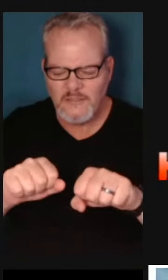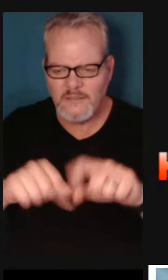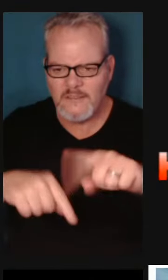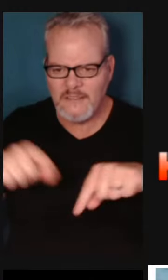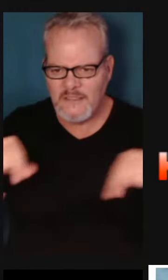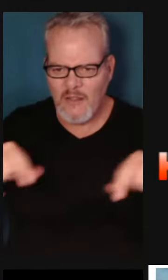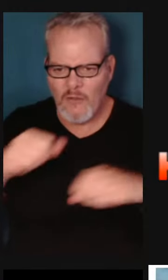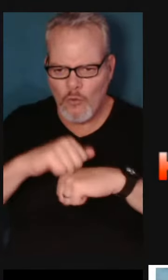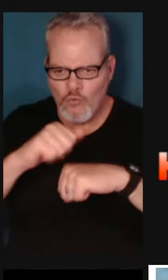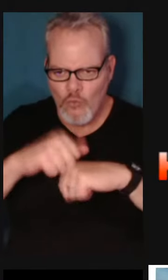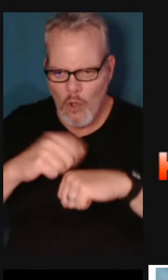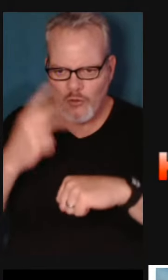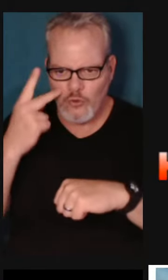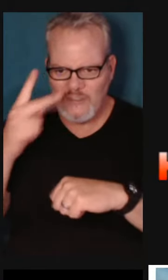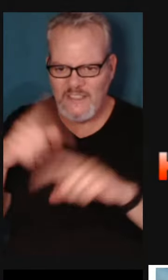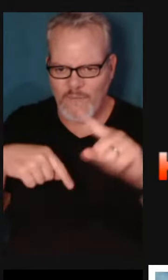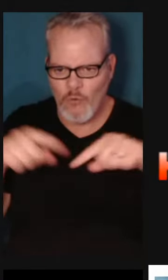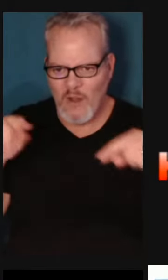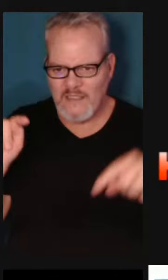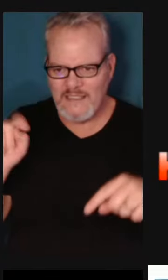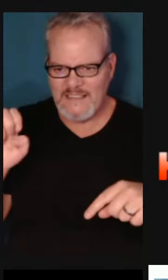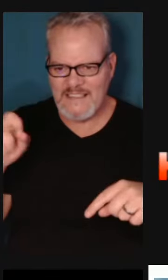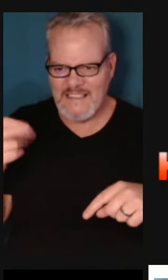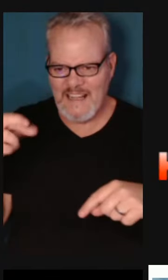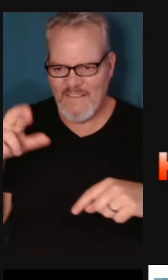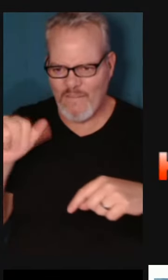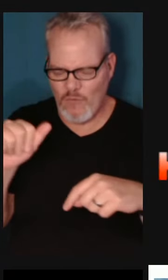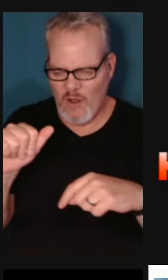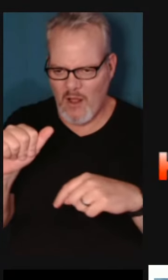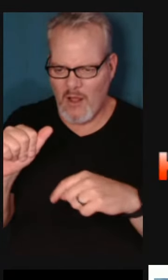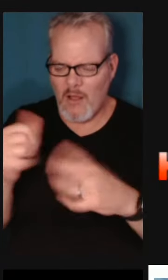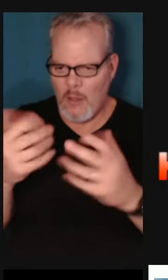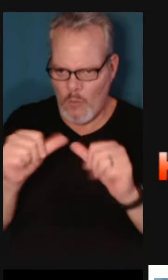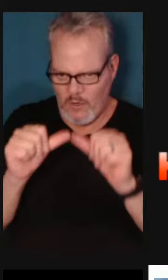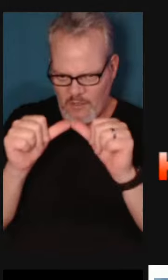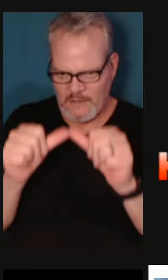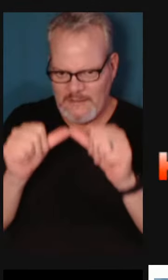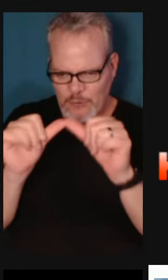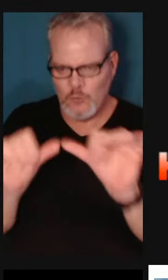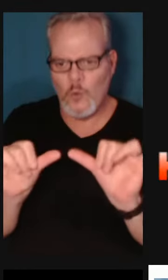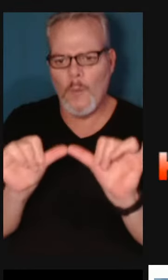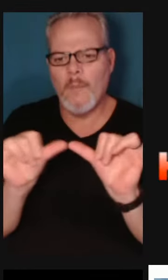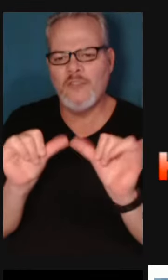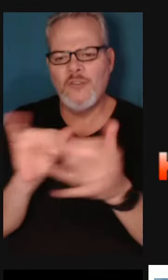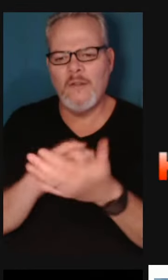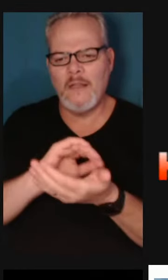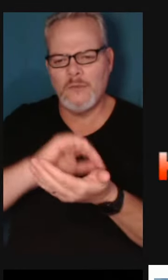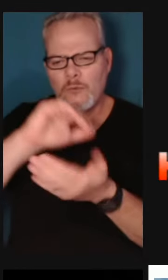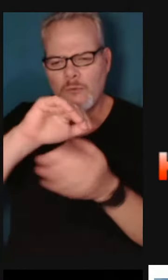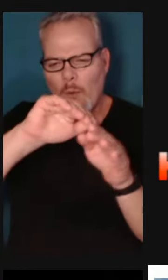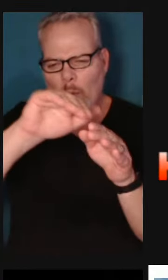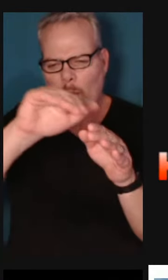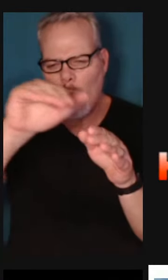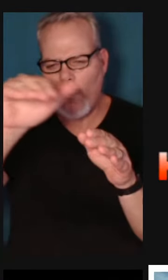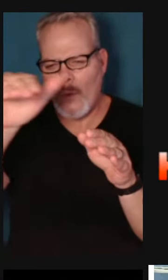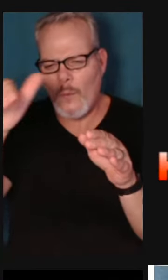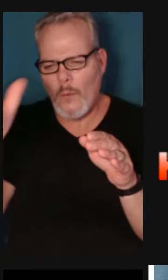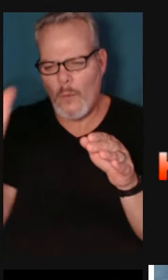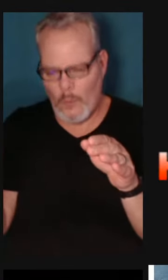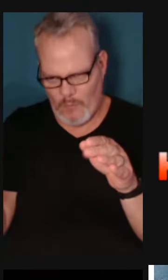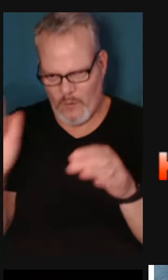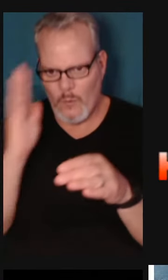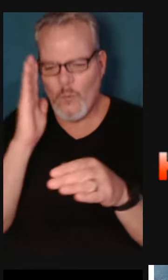bits of tephra to go and continue to measure that slope in the back, which will be something we talk about in Volcano Watch today.